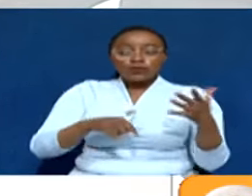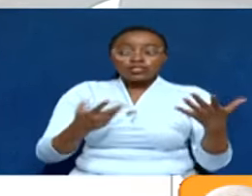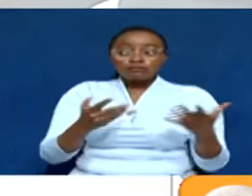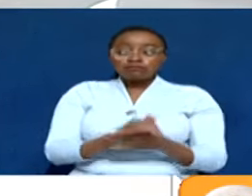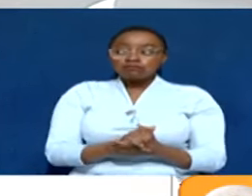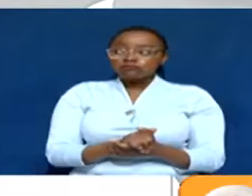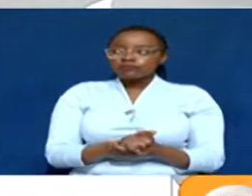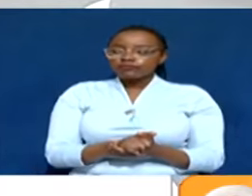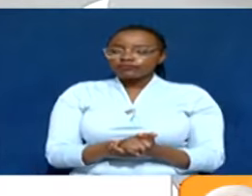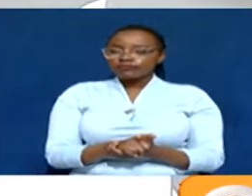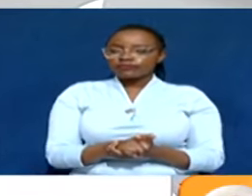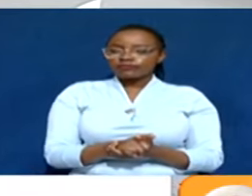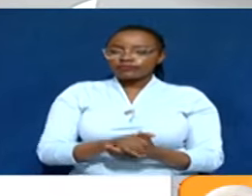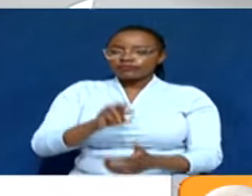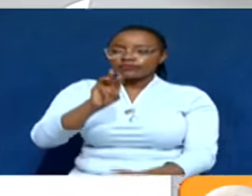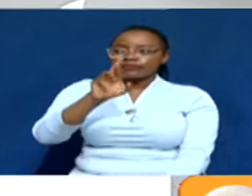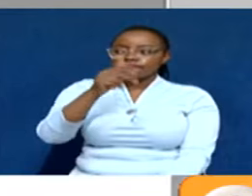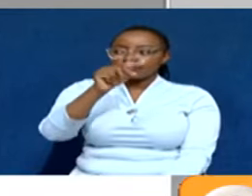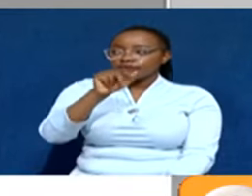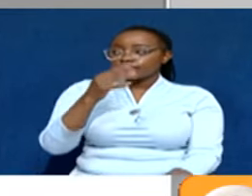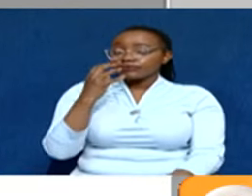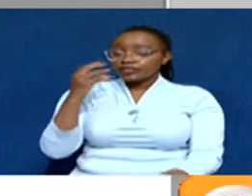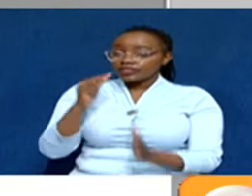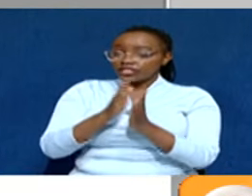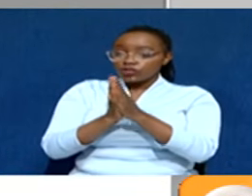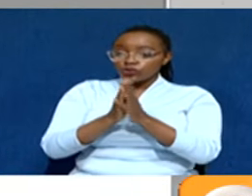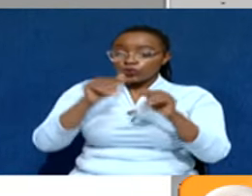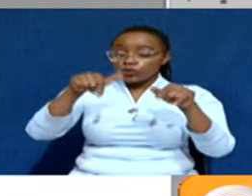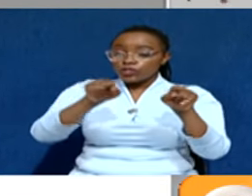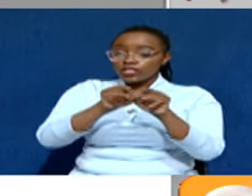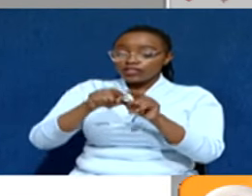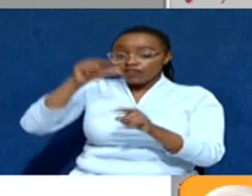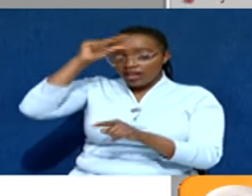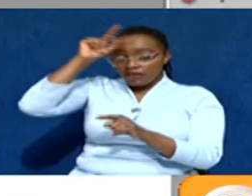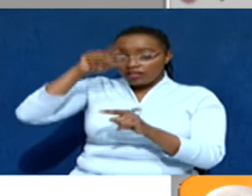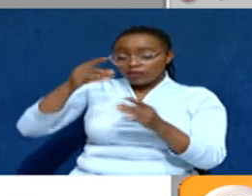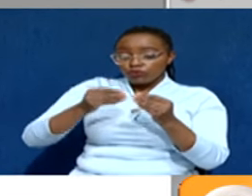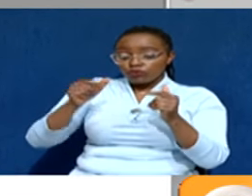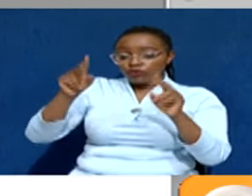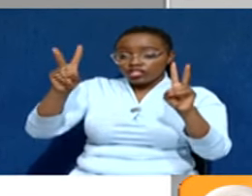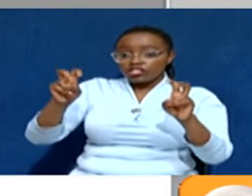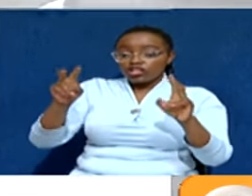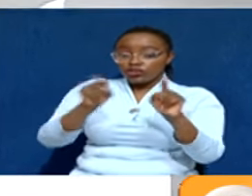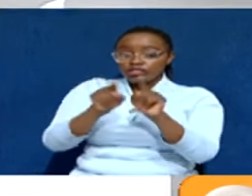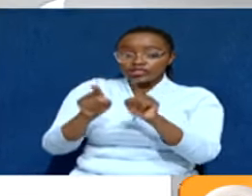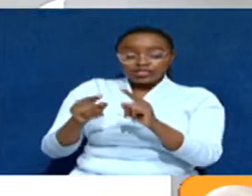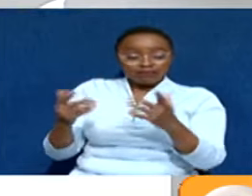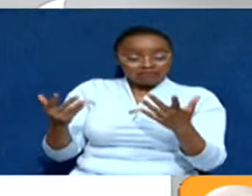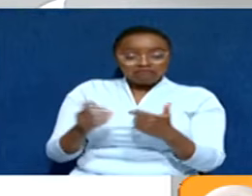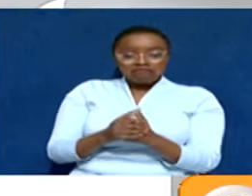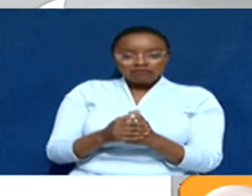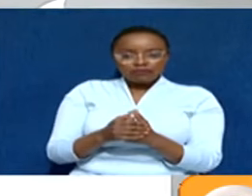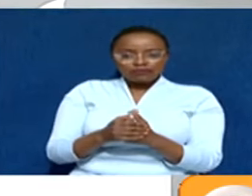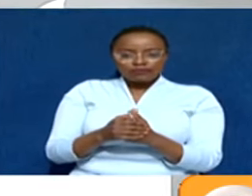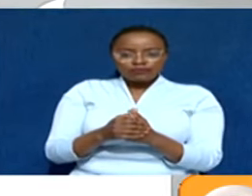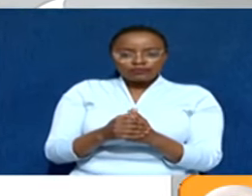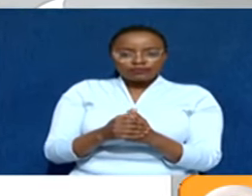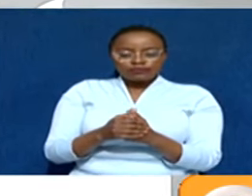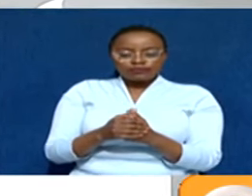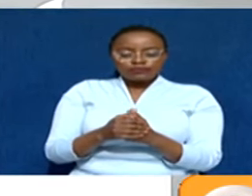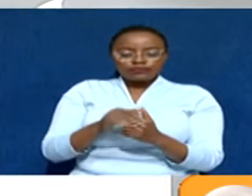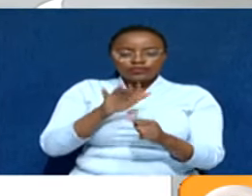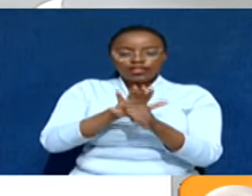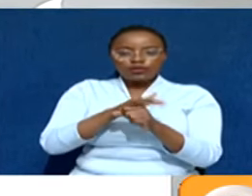little bit of feedback? Okay. Martin Mola says, sad stories on the bench tonight. The government should just resolve this issue once and for all. Yeah. So